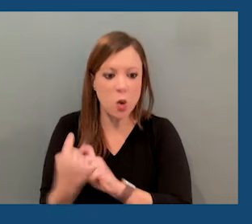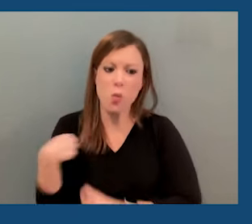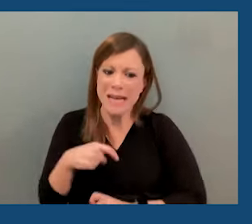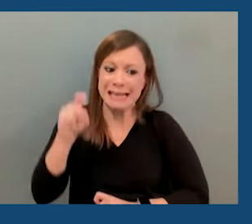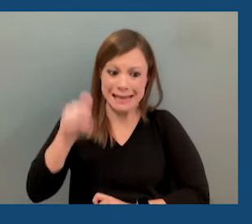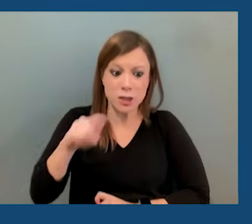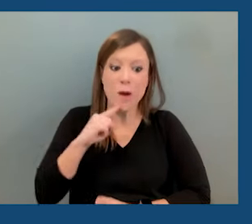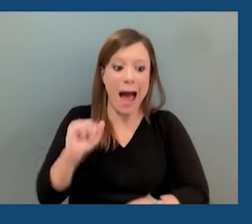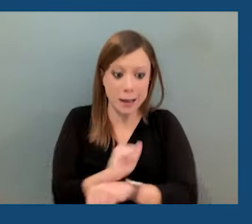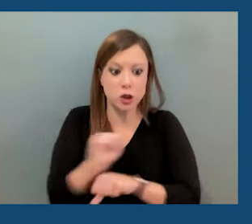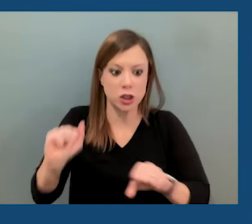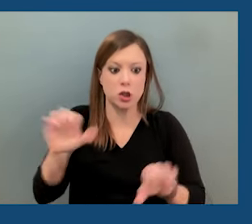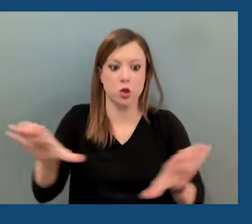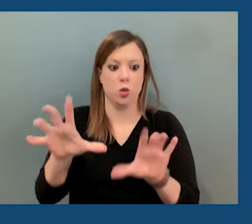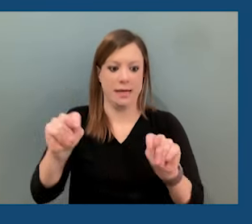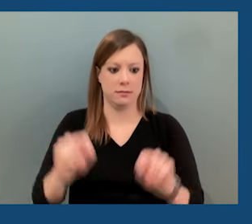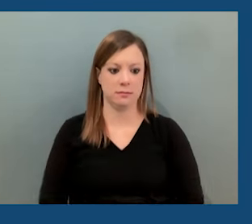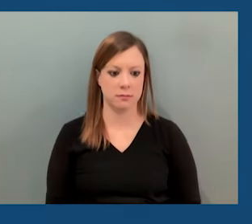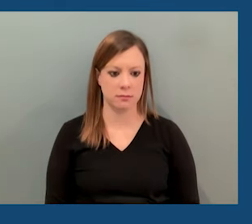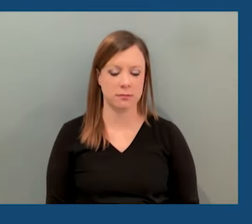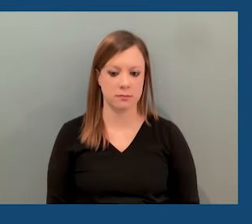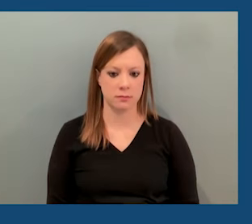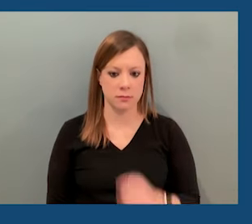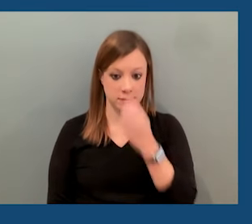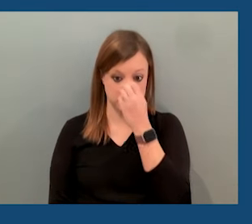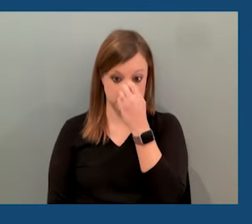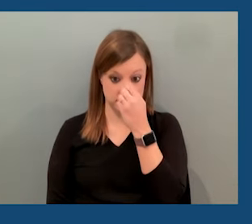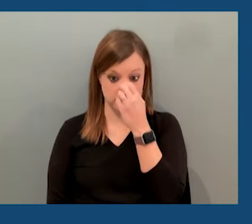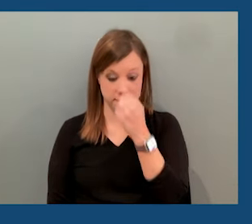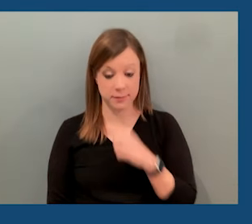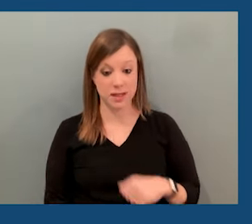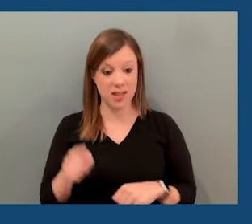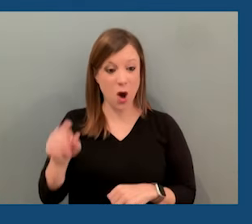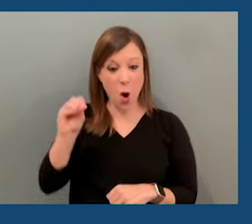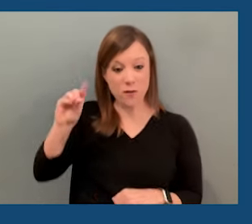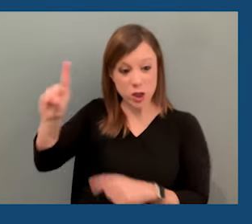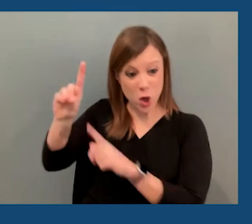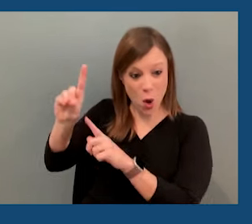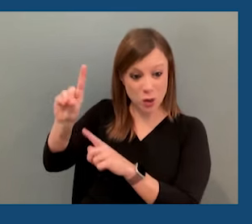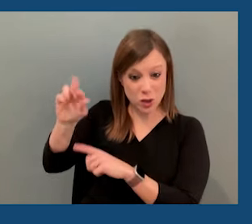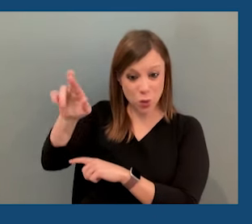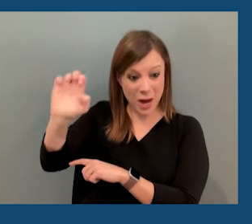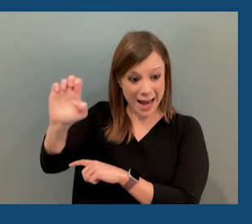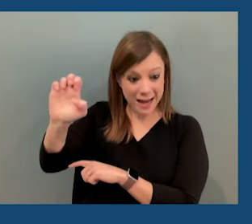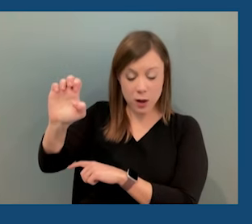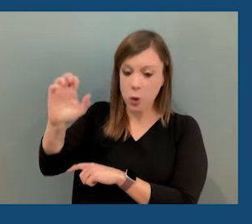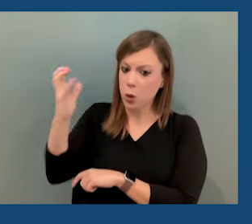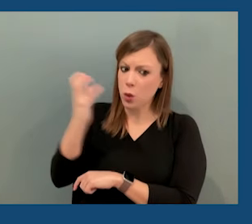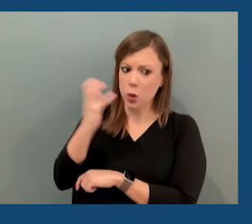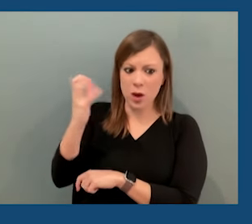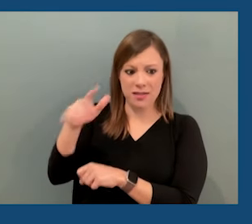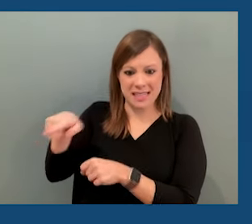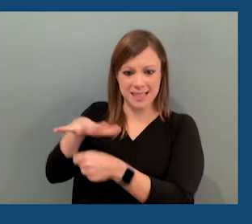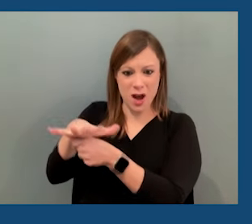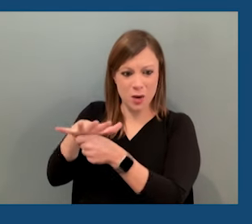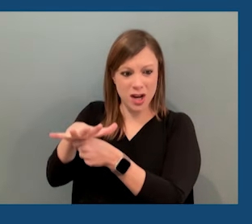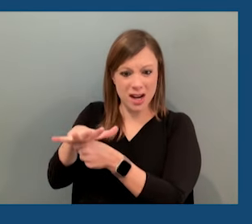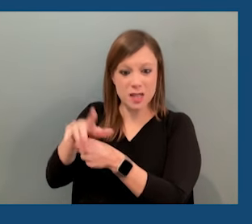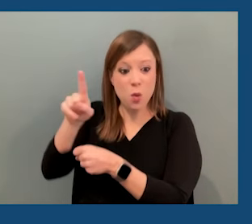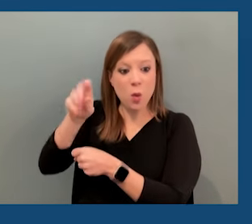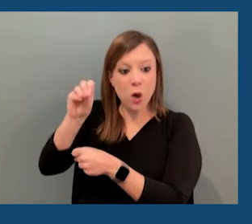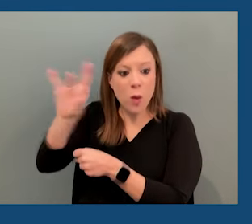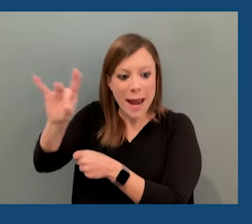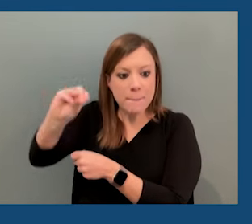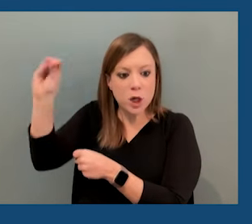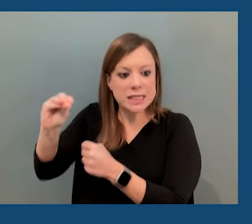place, great county, their overdose rate is one of the highest in the state. It's 108% higher than